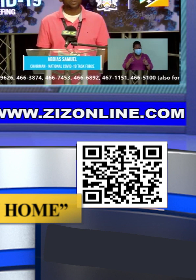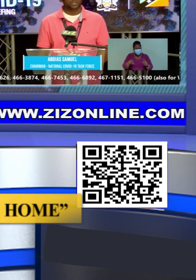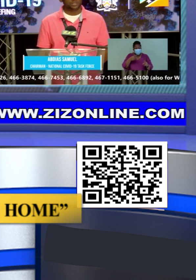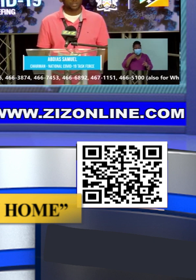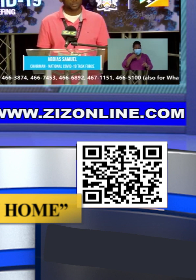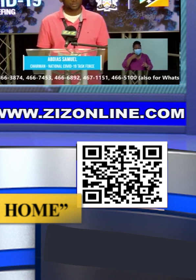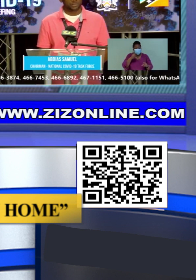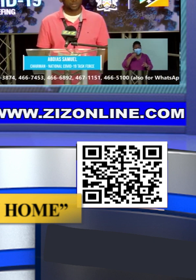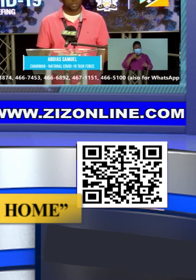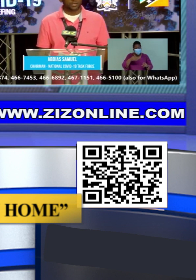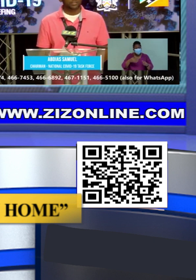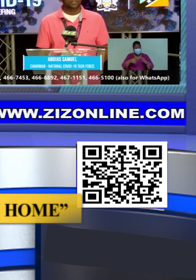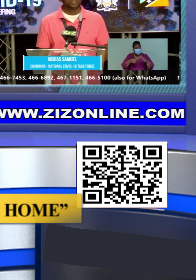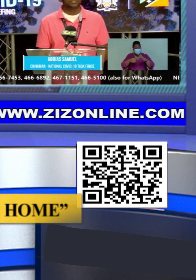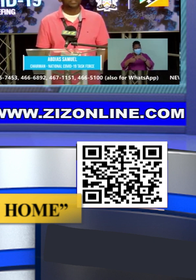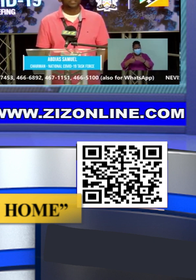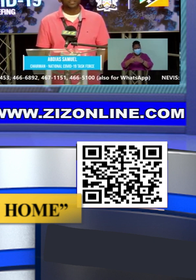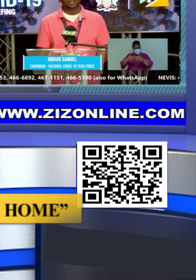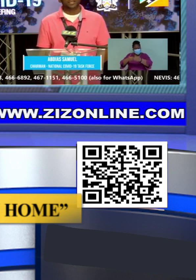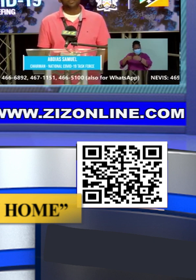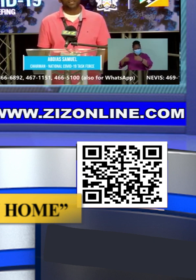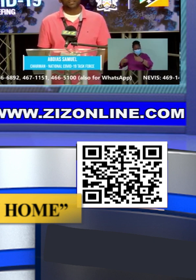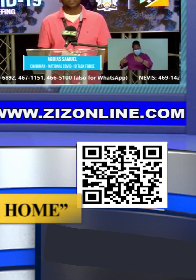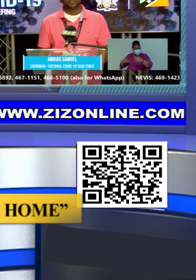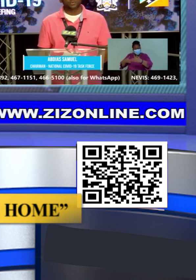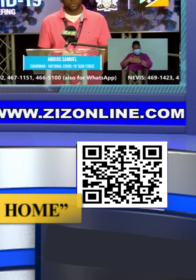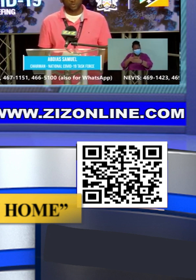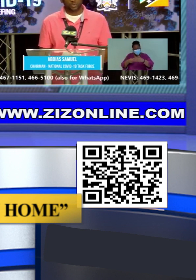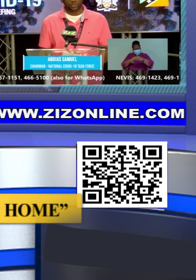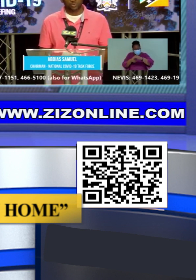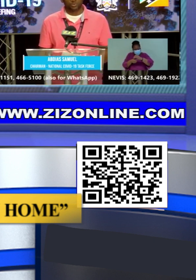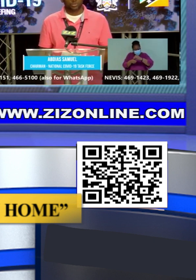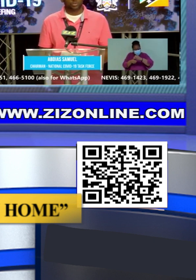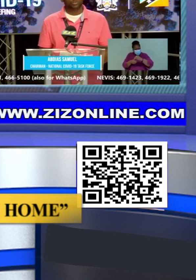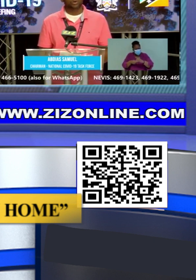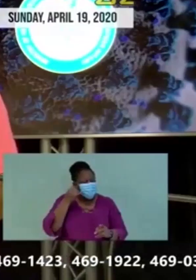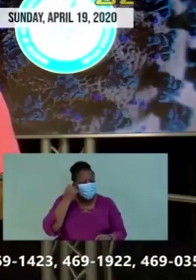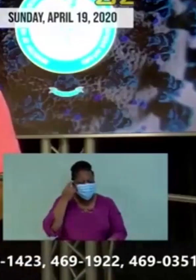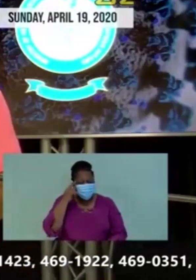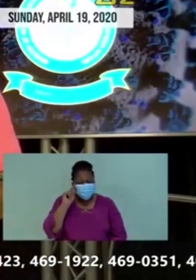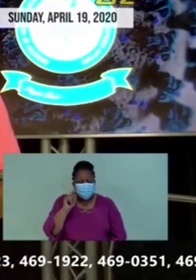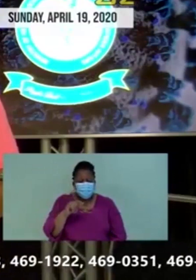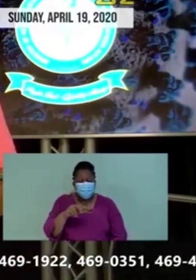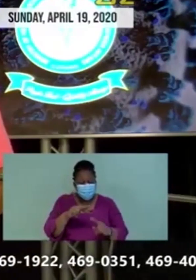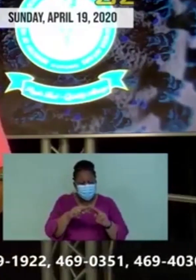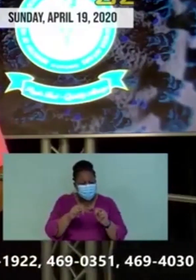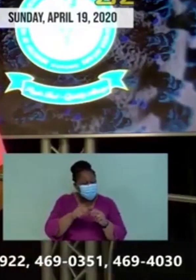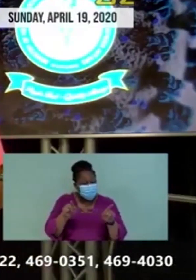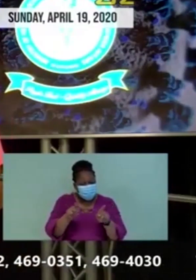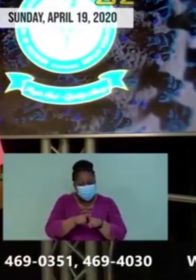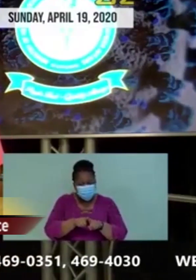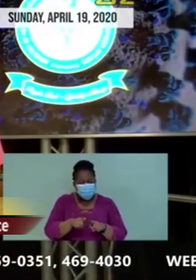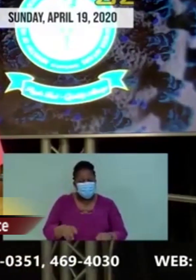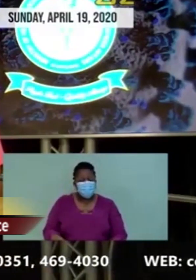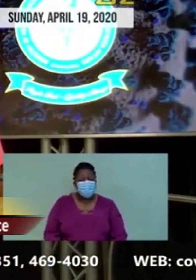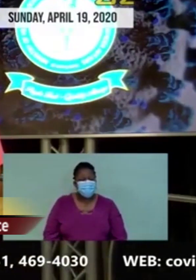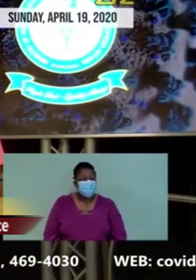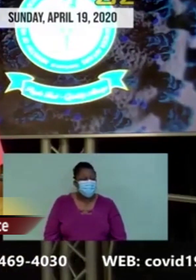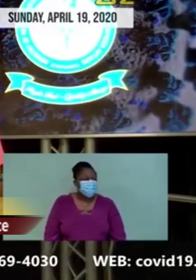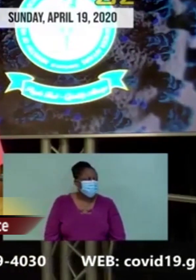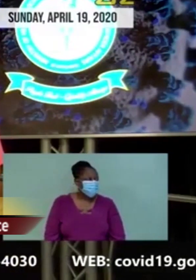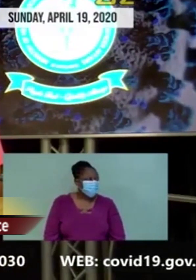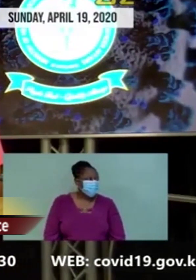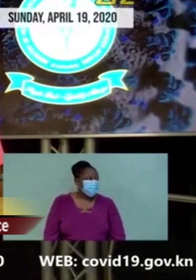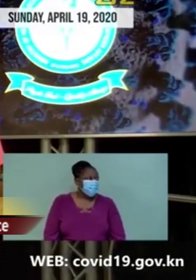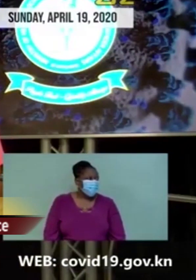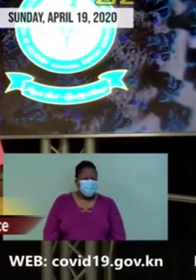when he addressed the NAOC daily COVID-19 briefing on Sunday. Superintendent Henry would have spoken to